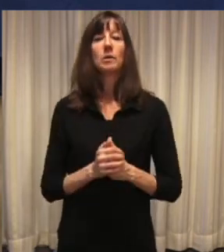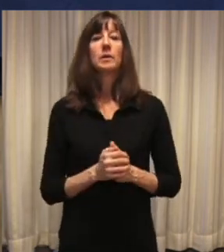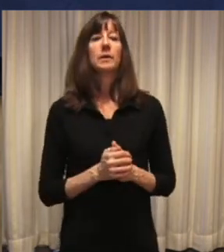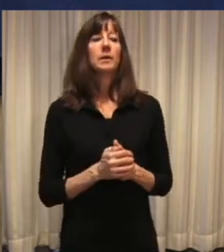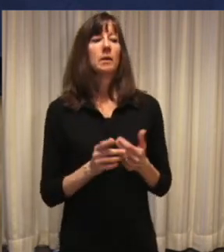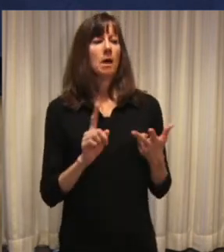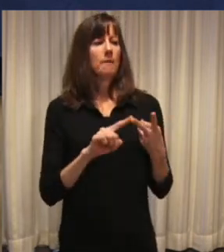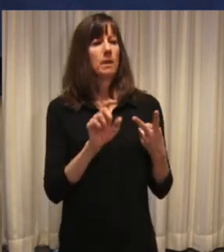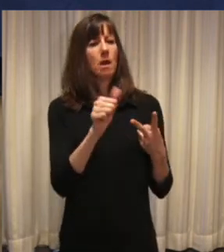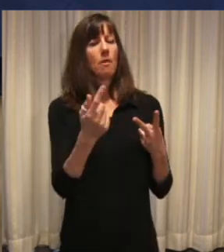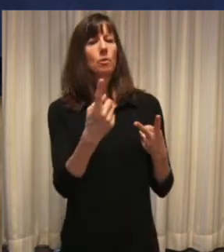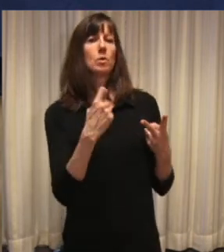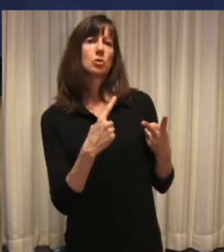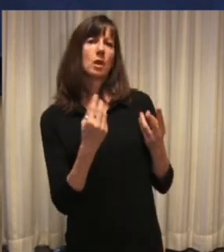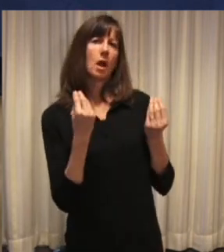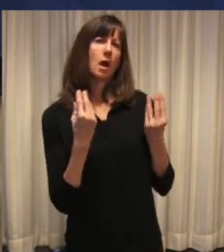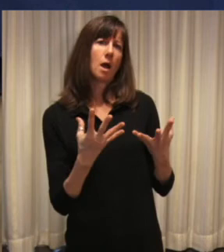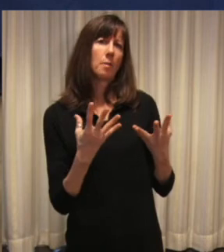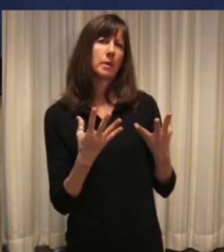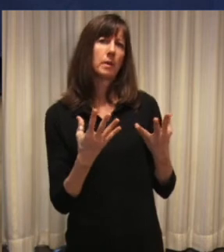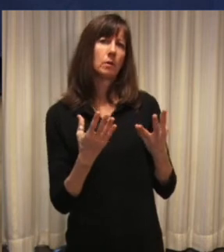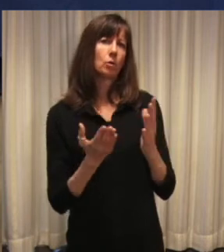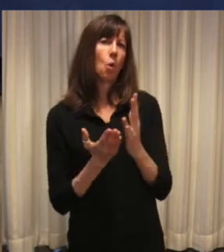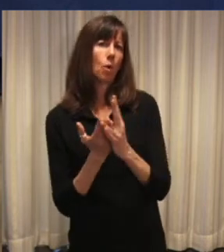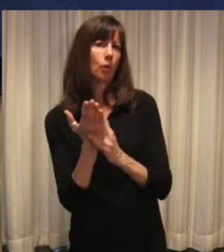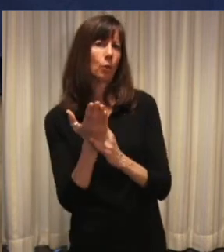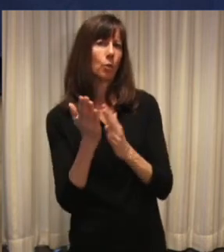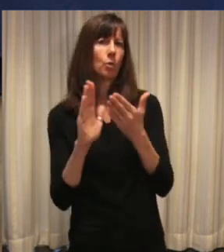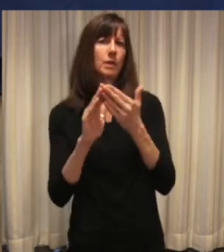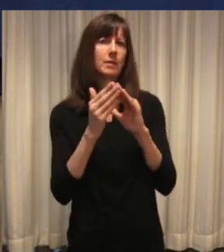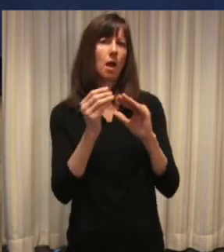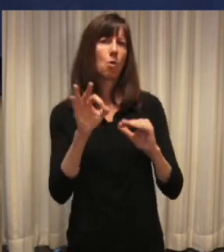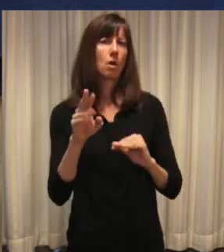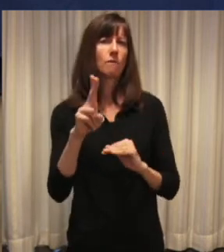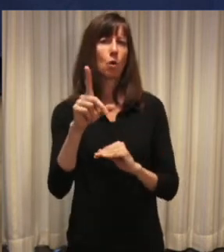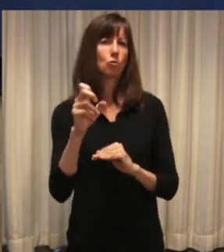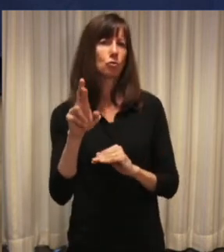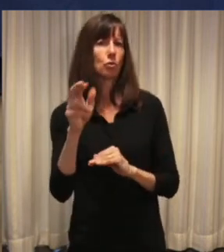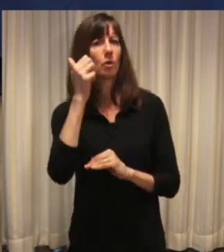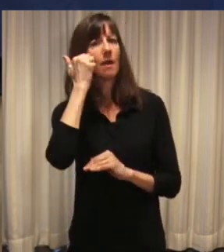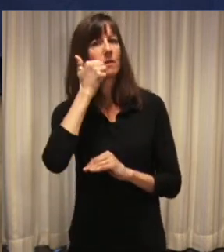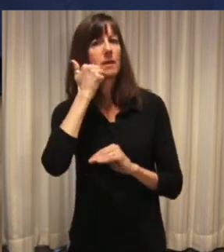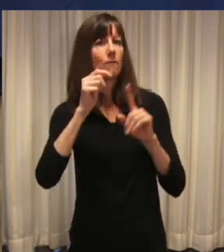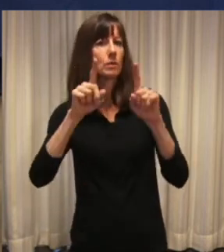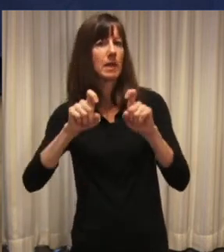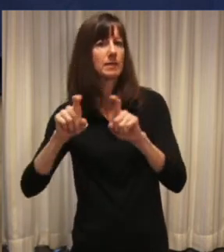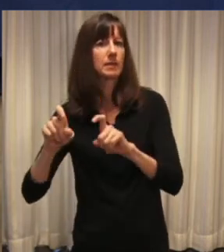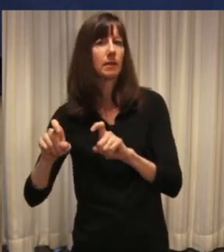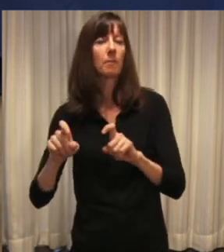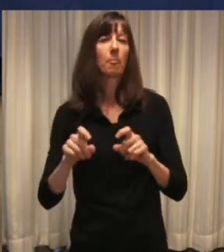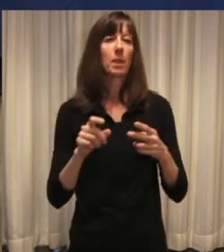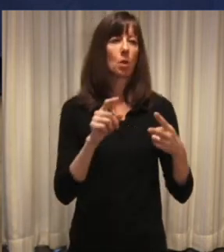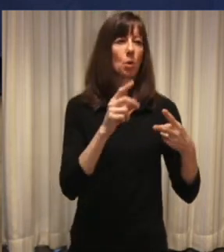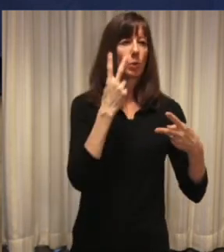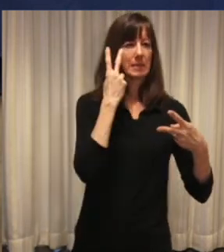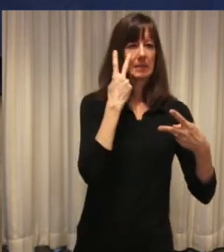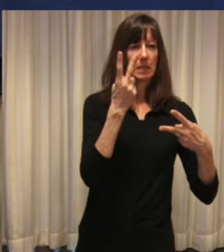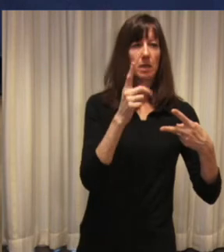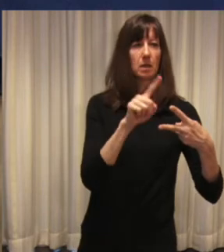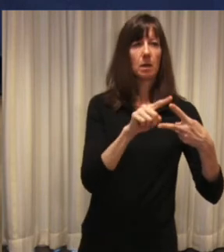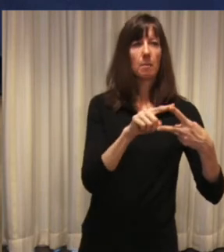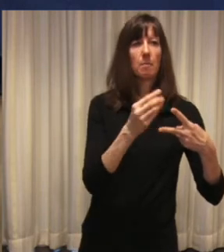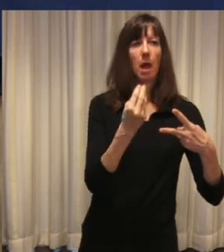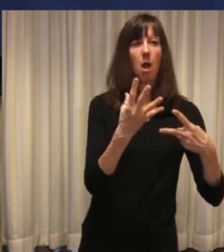daily? We're seeing somewhere between 150 to 200 at the town of Ulster site. We can go